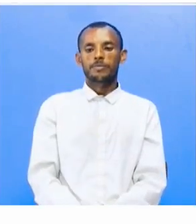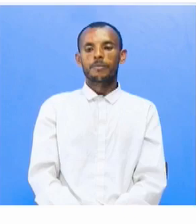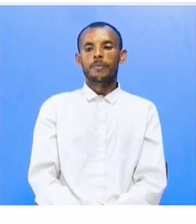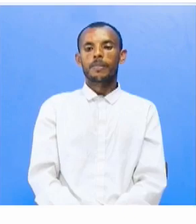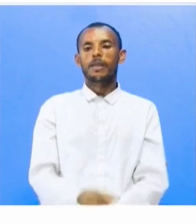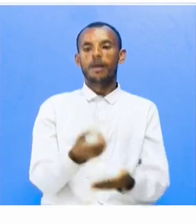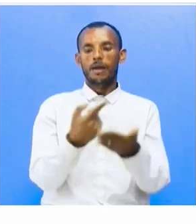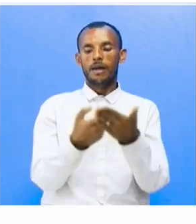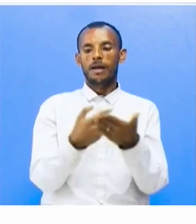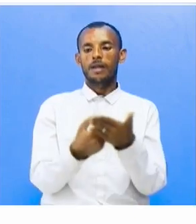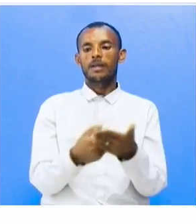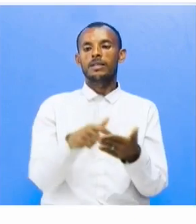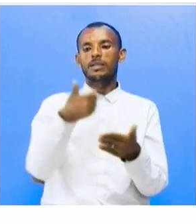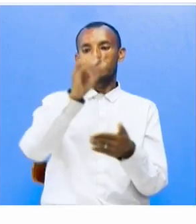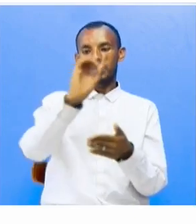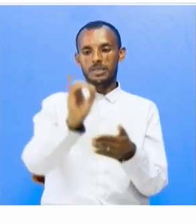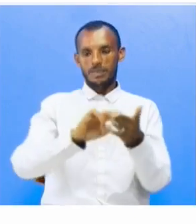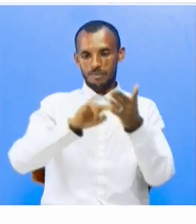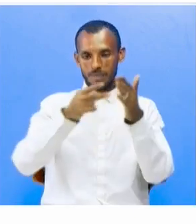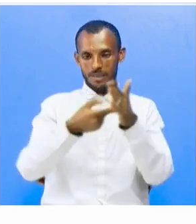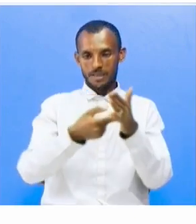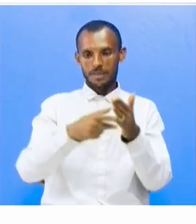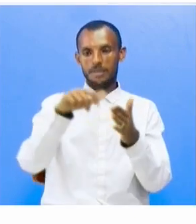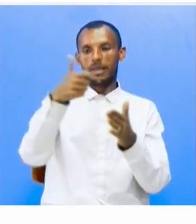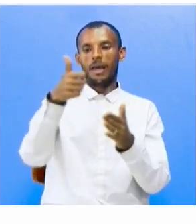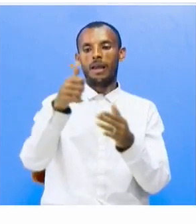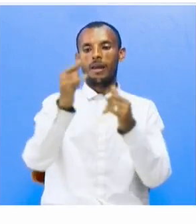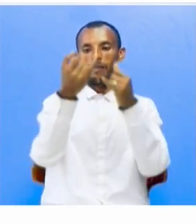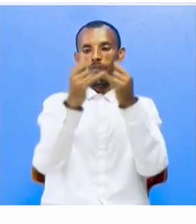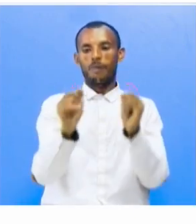So here, 10%, it is